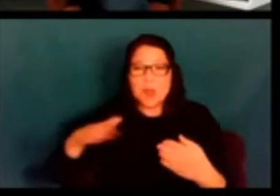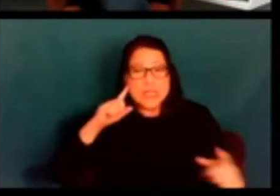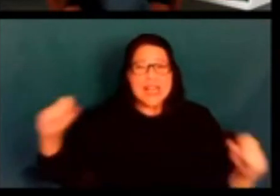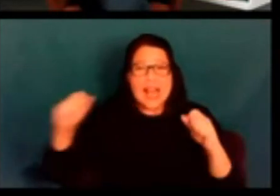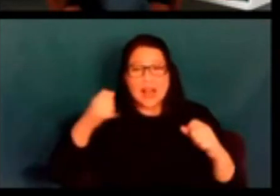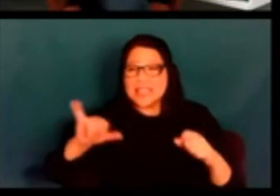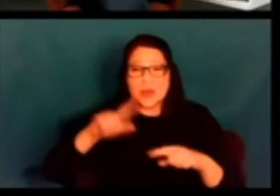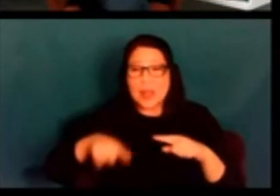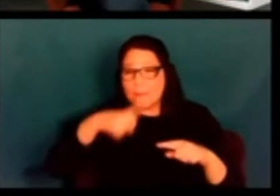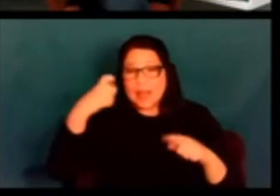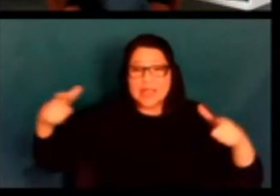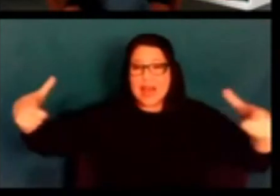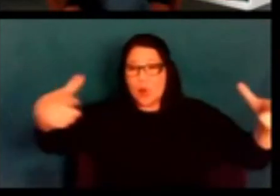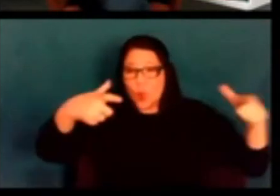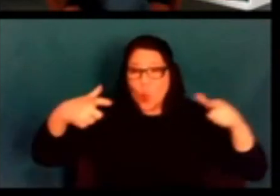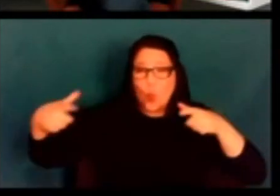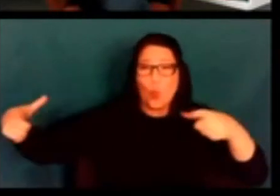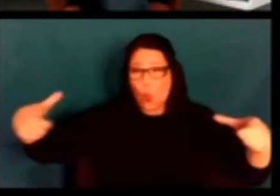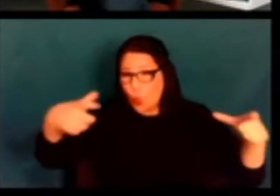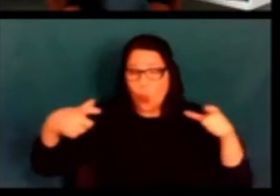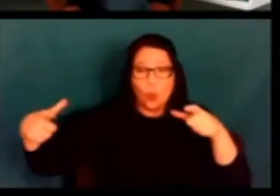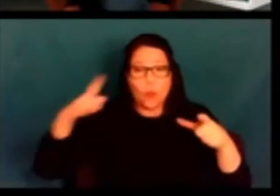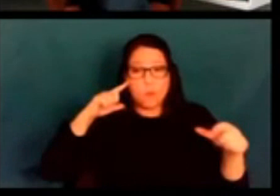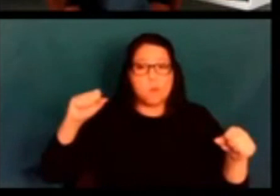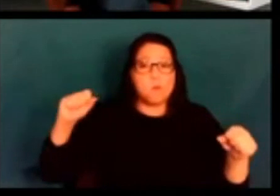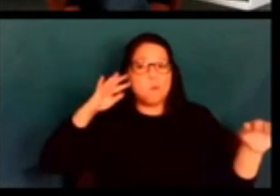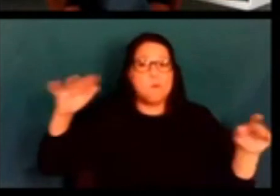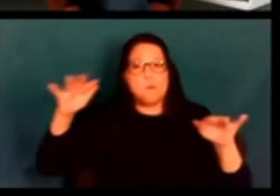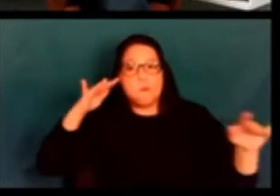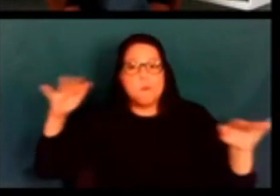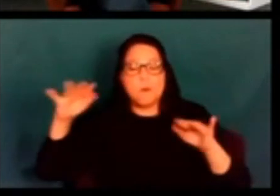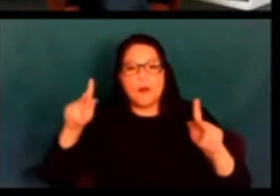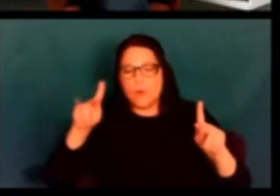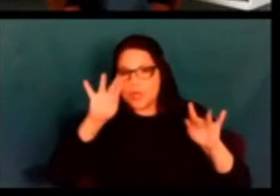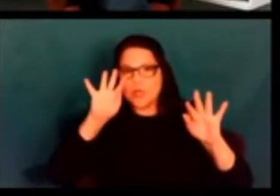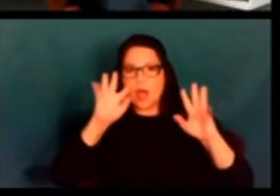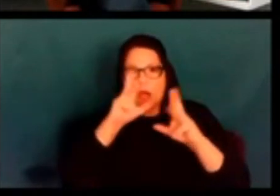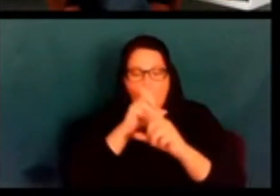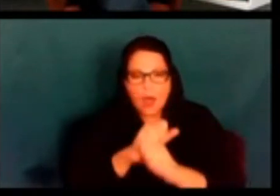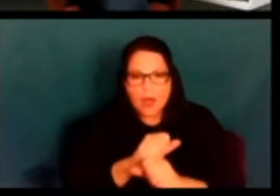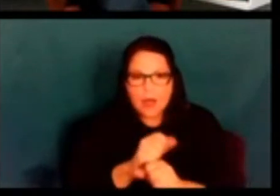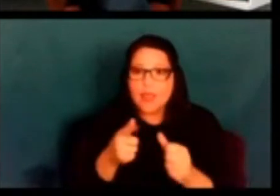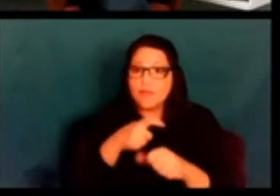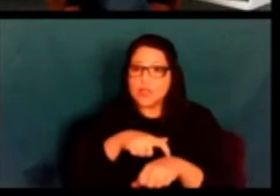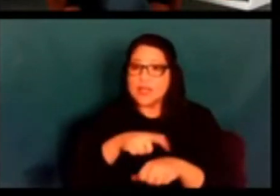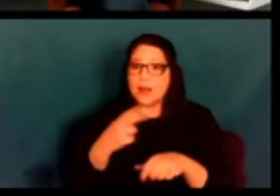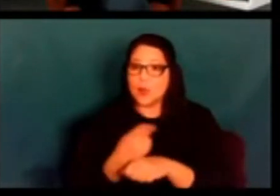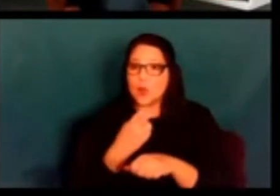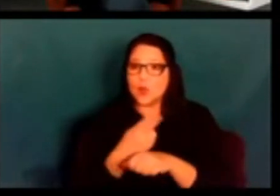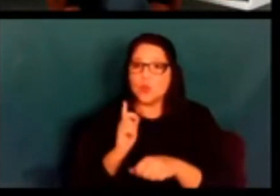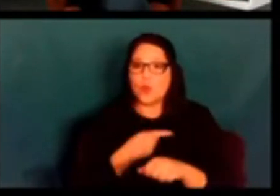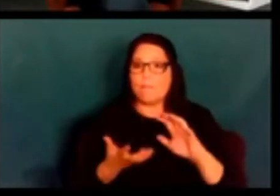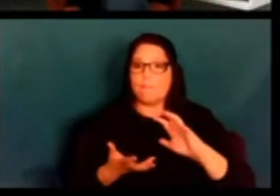loud. That spaceship just was like the center of attraction. The first time we used it, we messed up